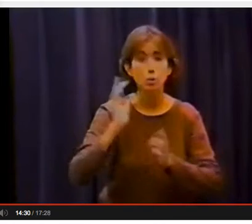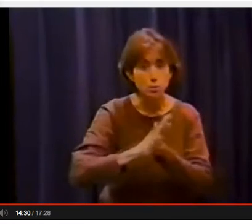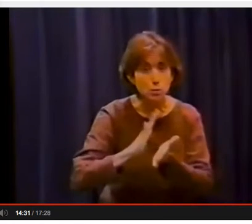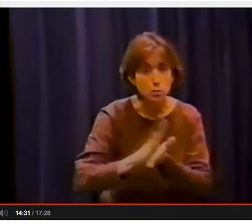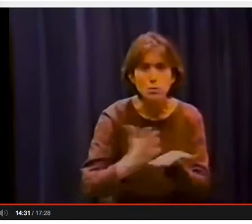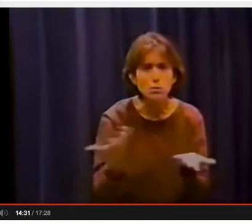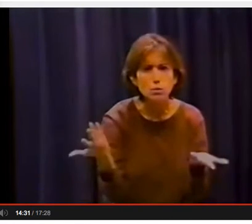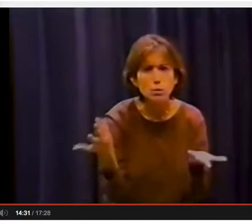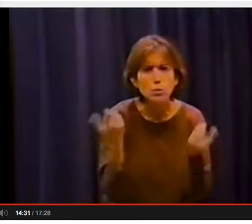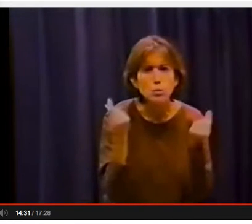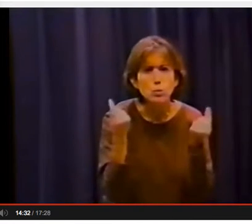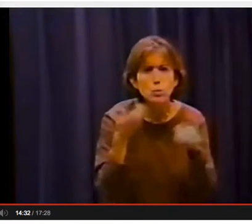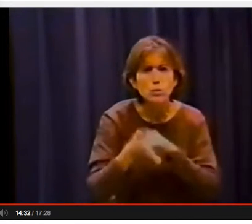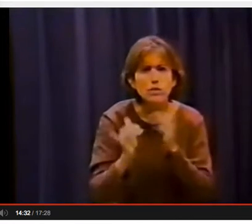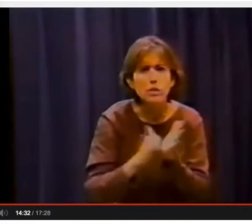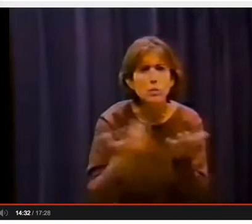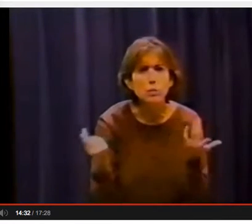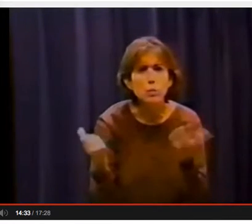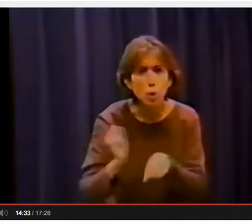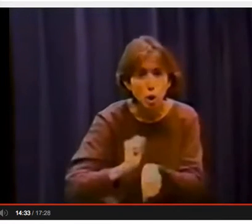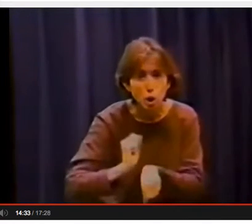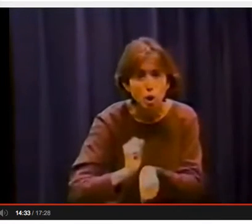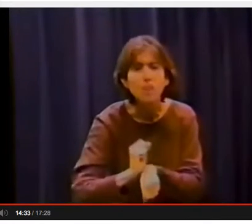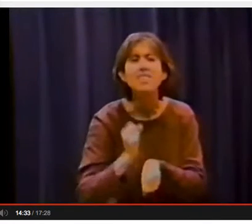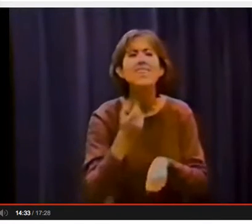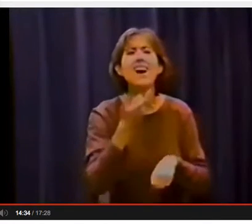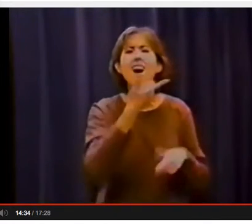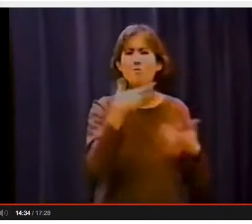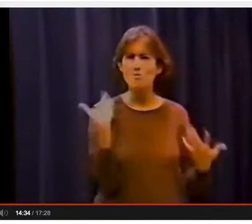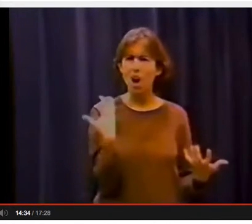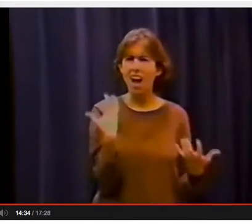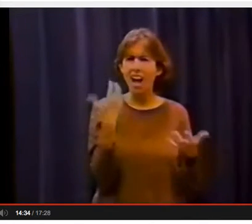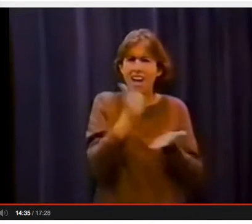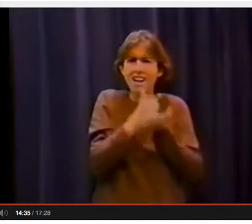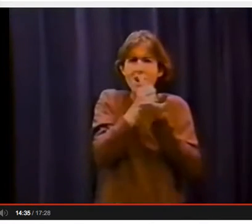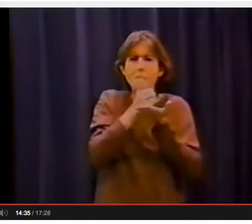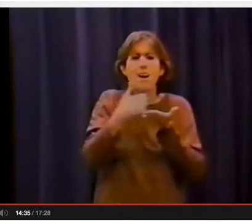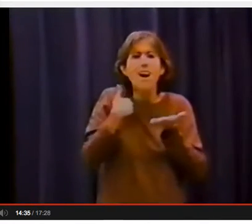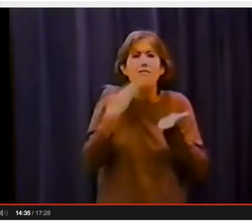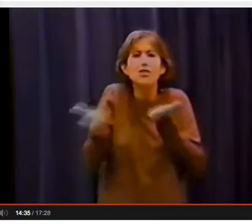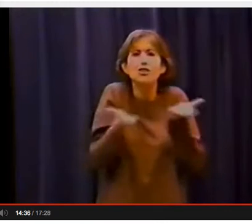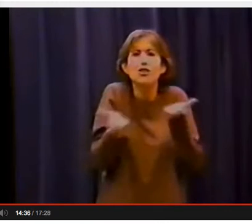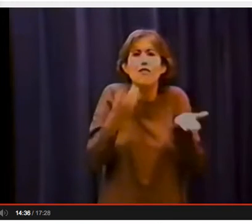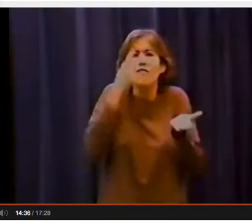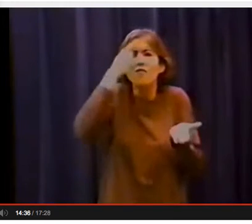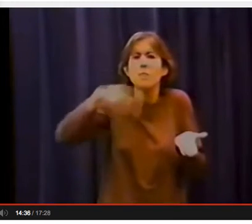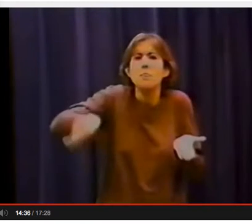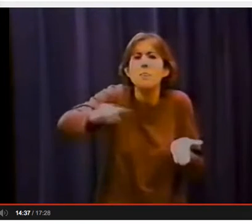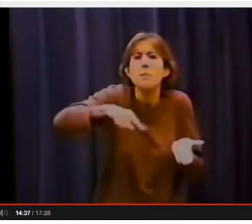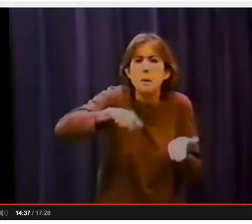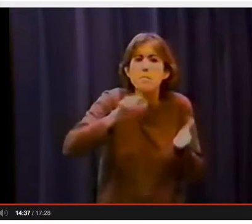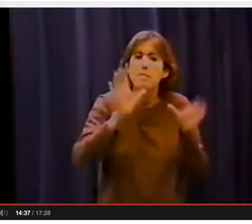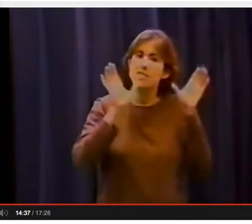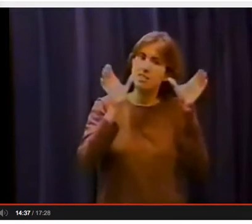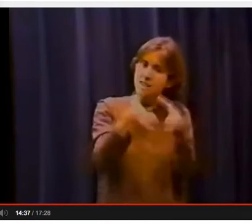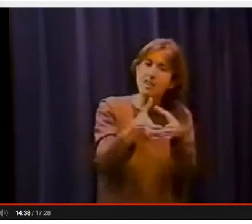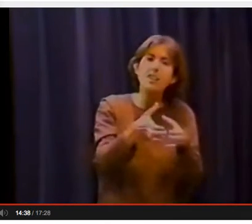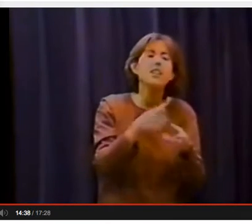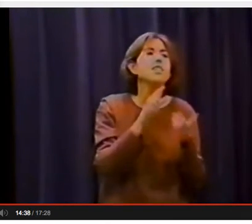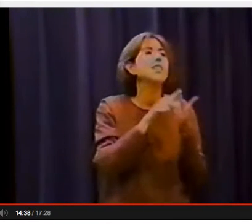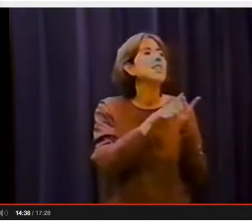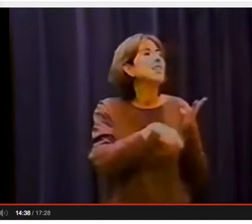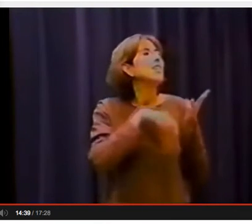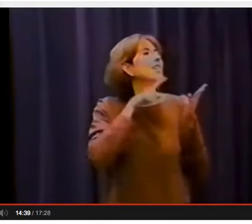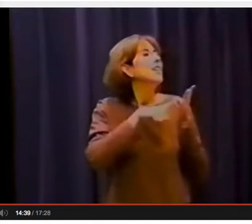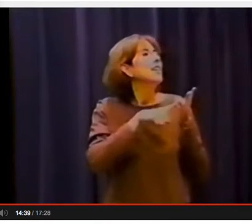It helps with, when Spanish people are done, they've graduated, what do they do next with their job? Work. We help them, we have these